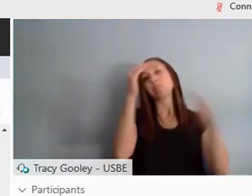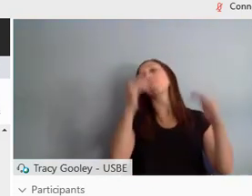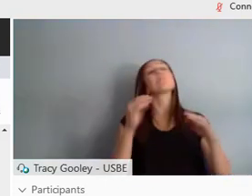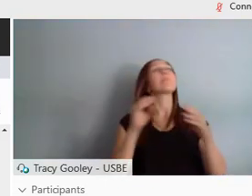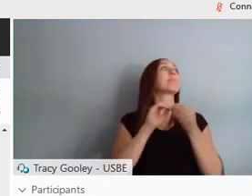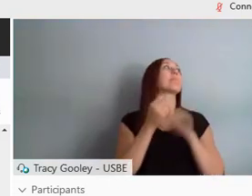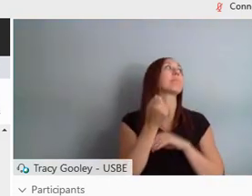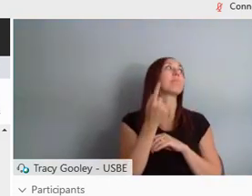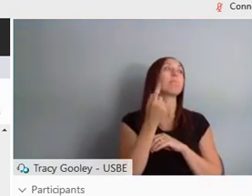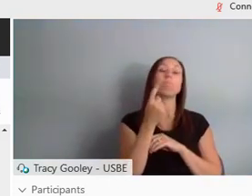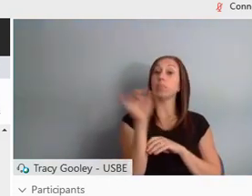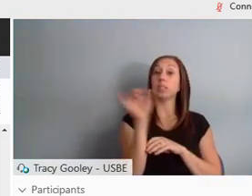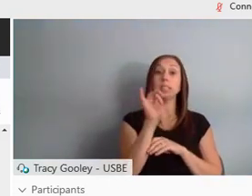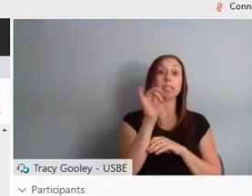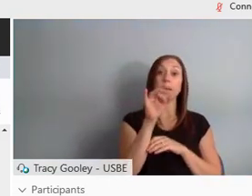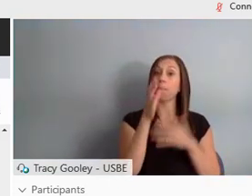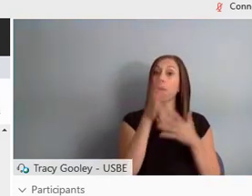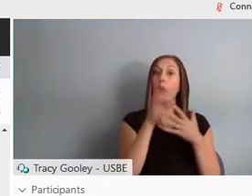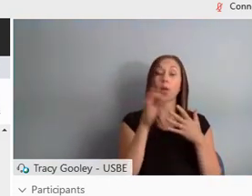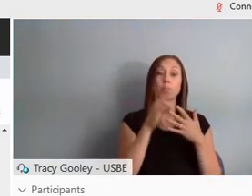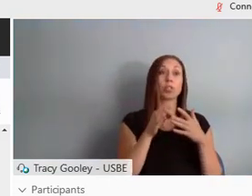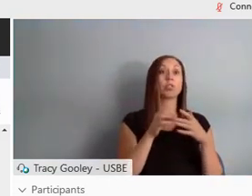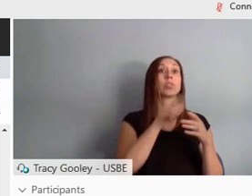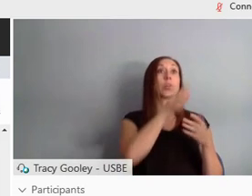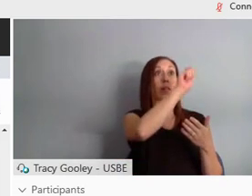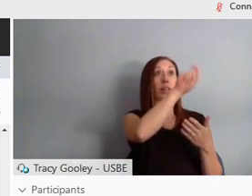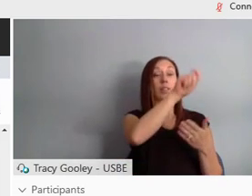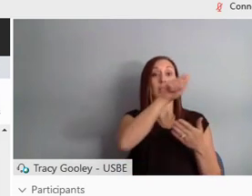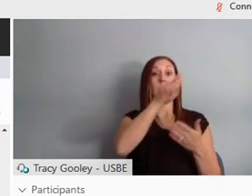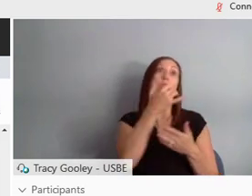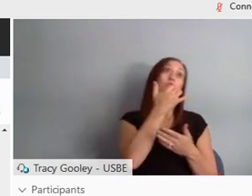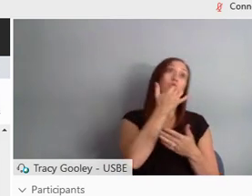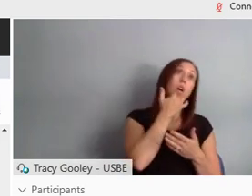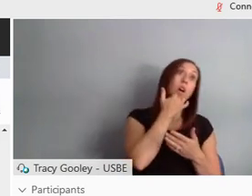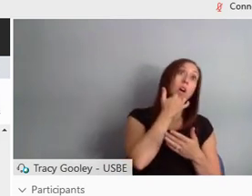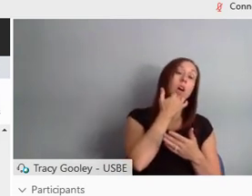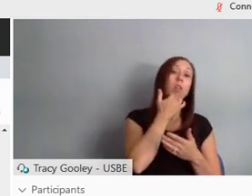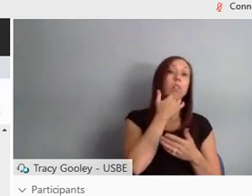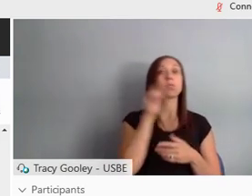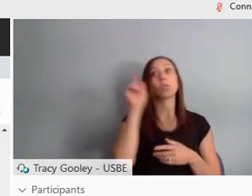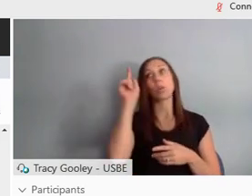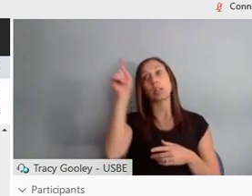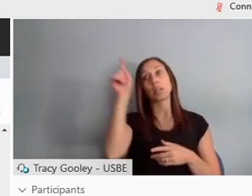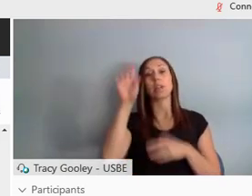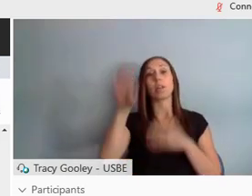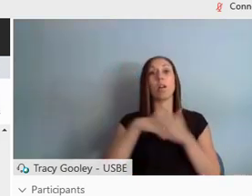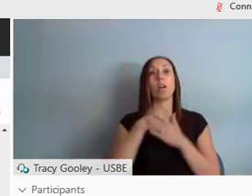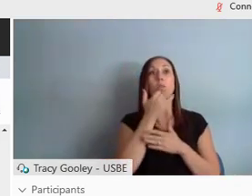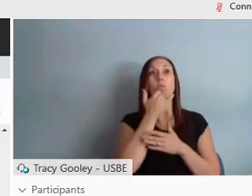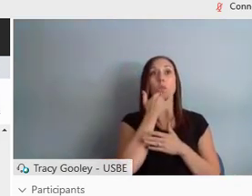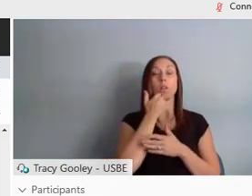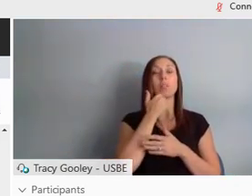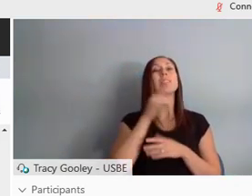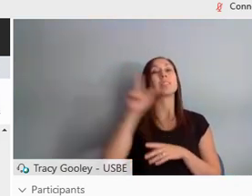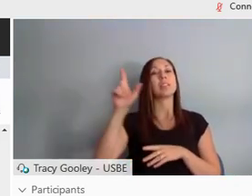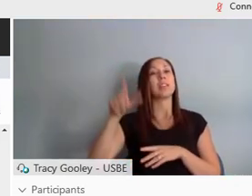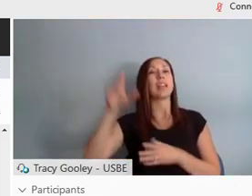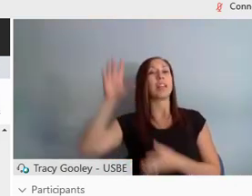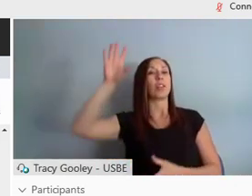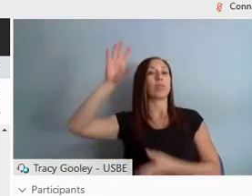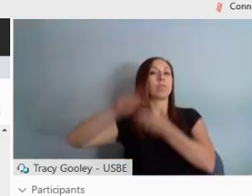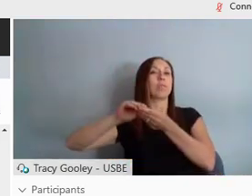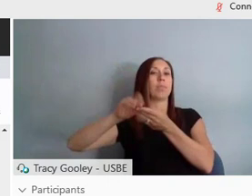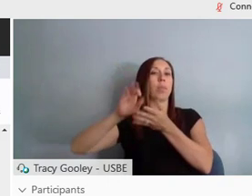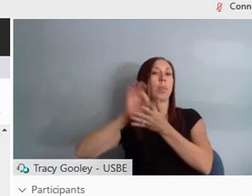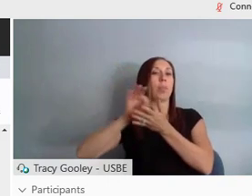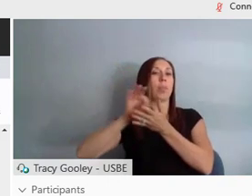Question number 11 is the same option. You can mark the ones they got wrong. All correct, all wrong. It will total the points for you eventually down